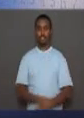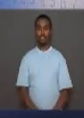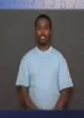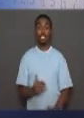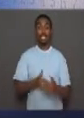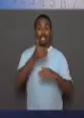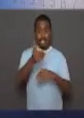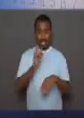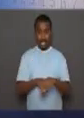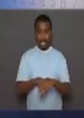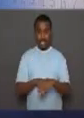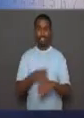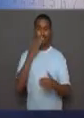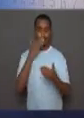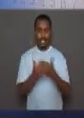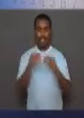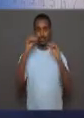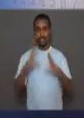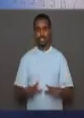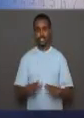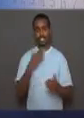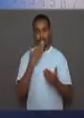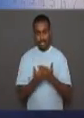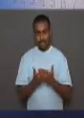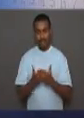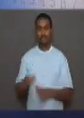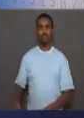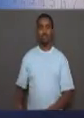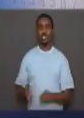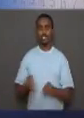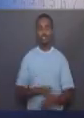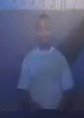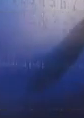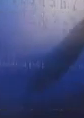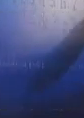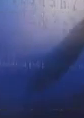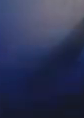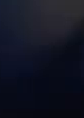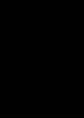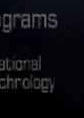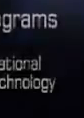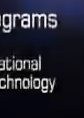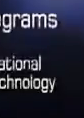industry. Until then, thank you, teacher. Thank you, students.